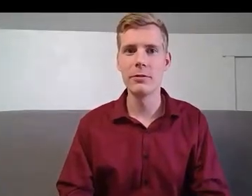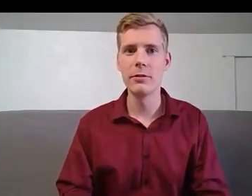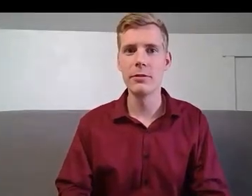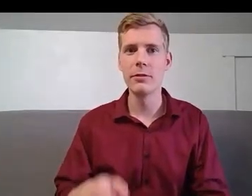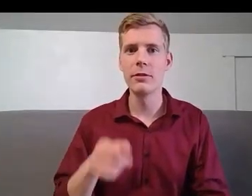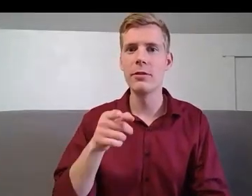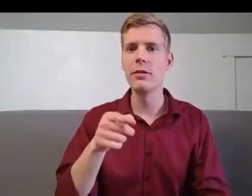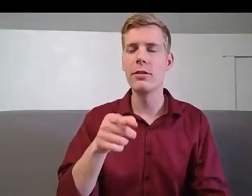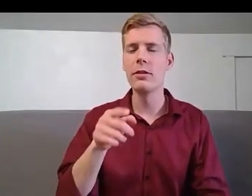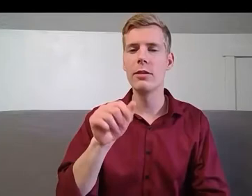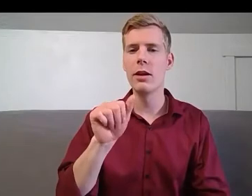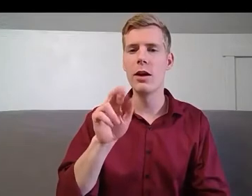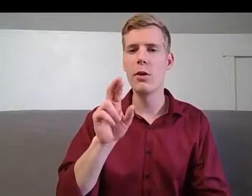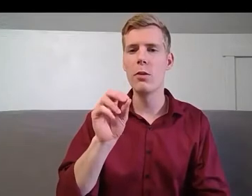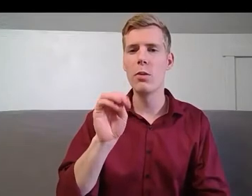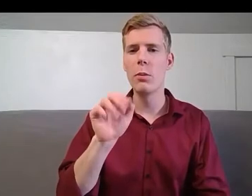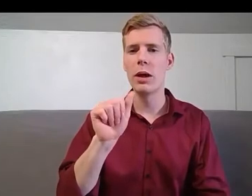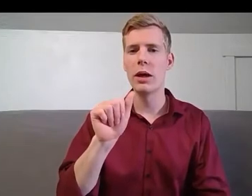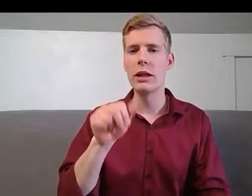the aroma dance.